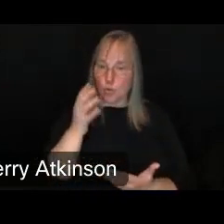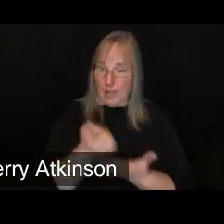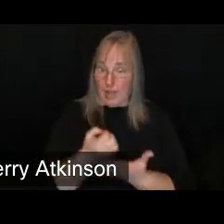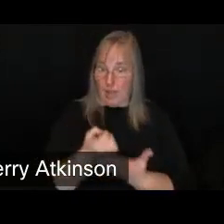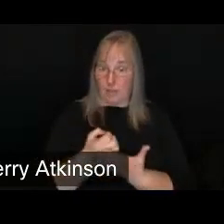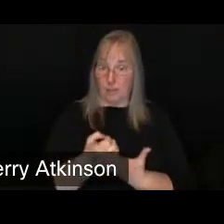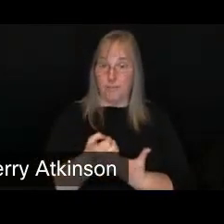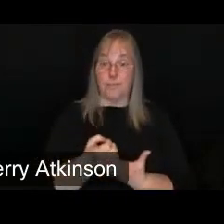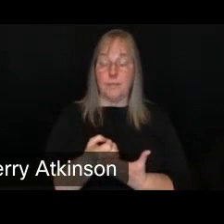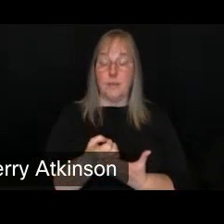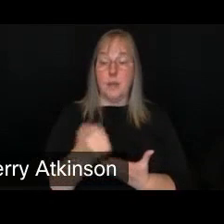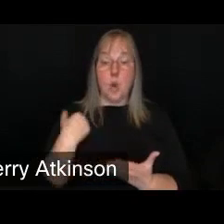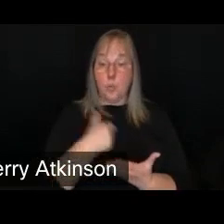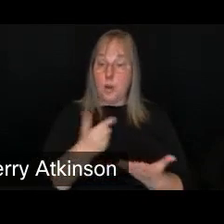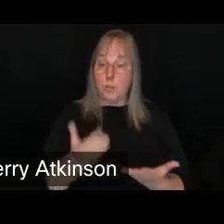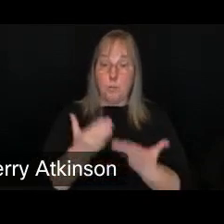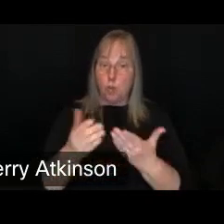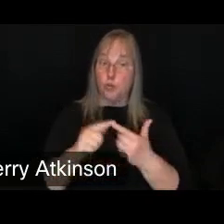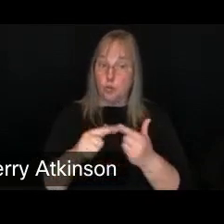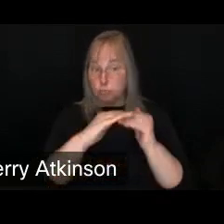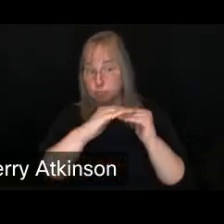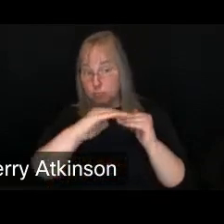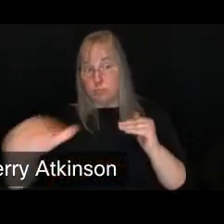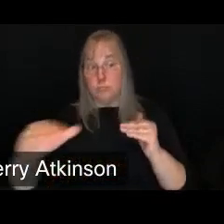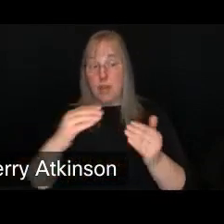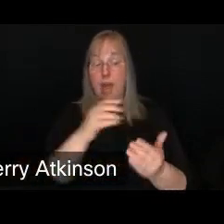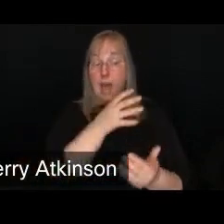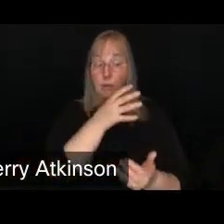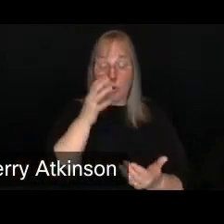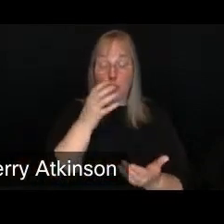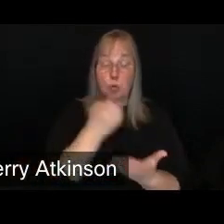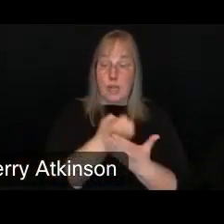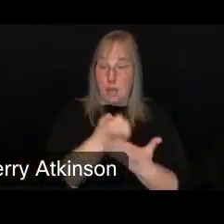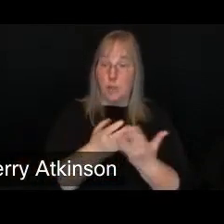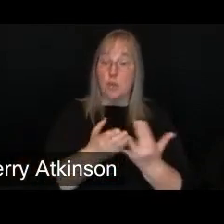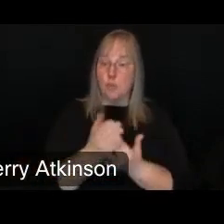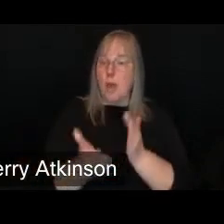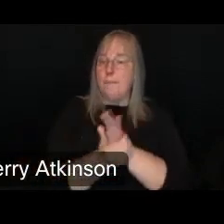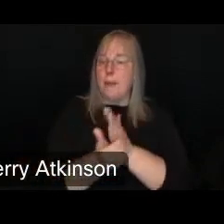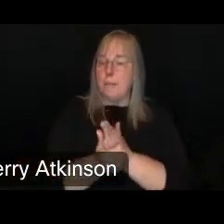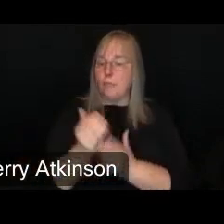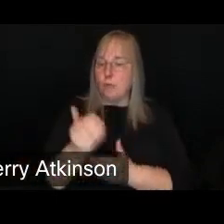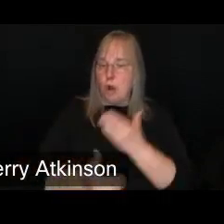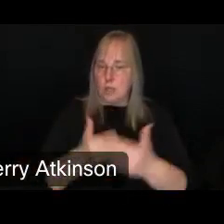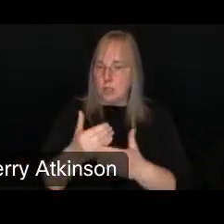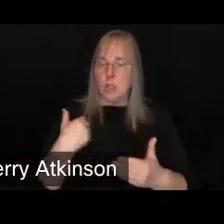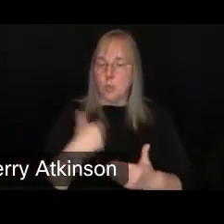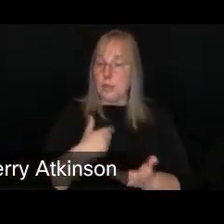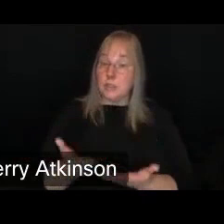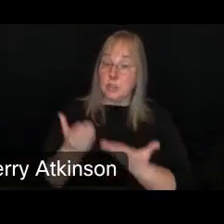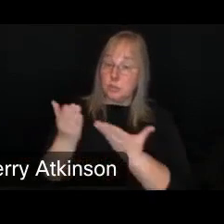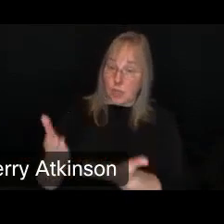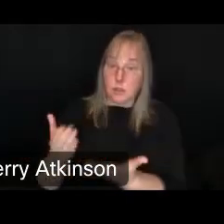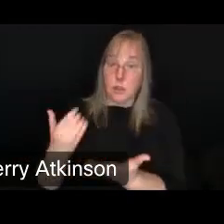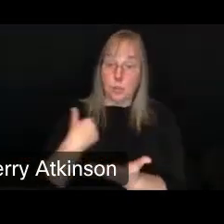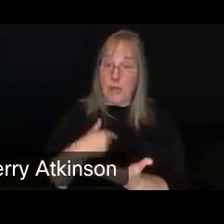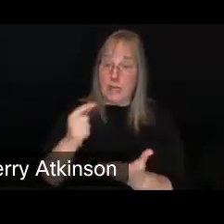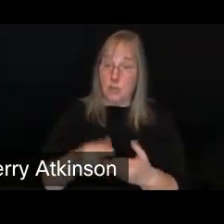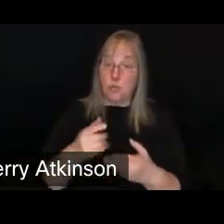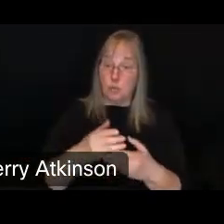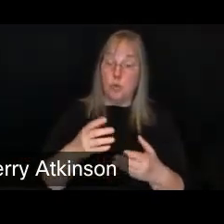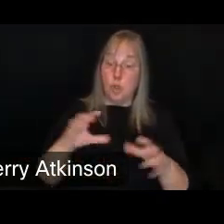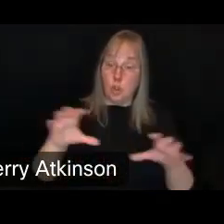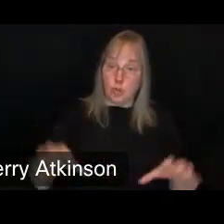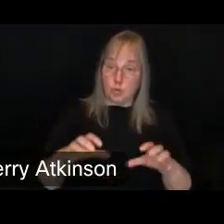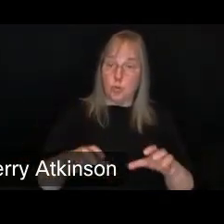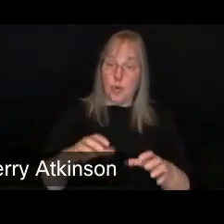We're proposing to sustain the agricultural economy, and through the amendment process, we suggested that we need to complete an agricultural master